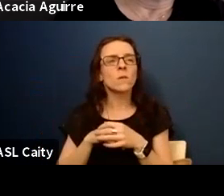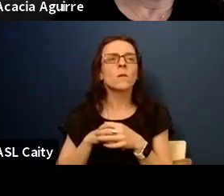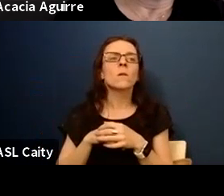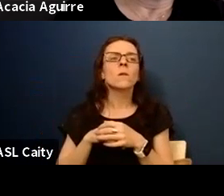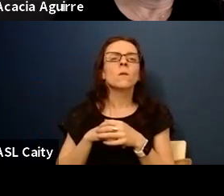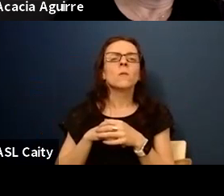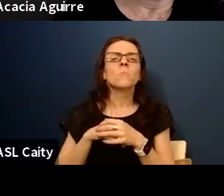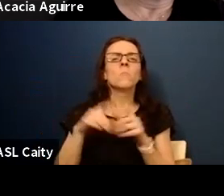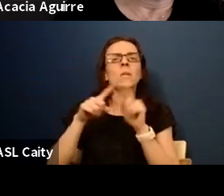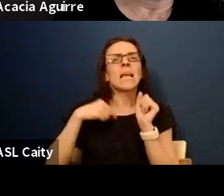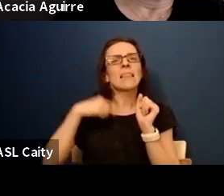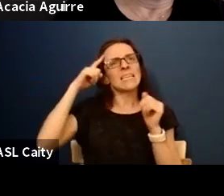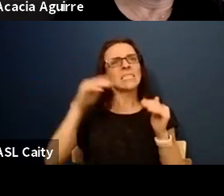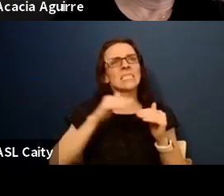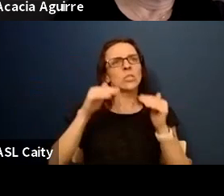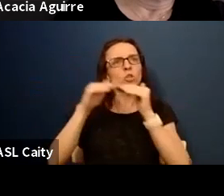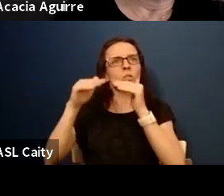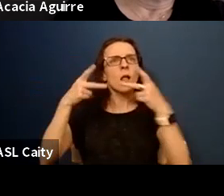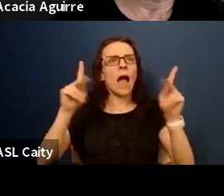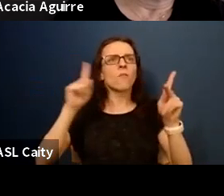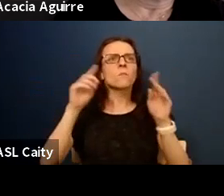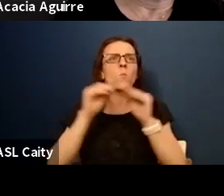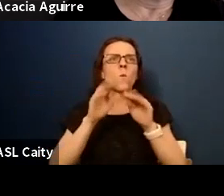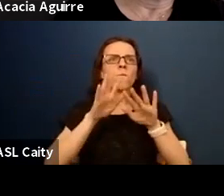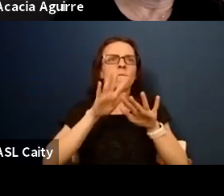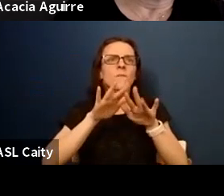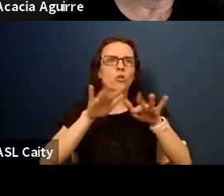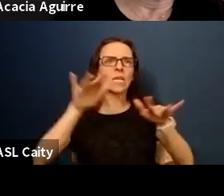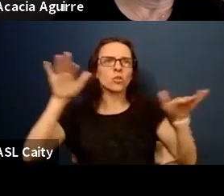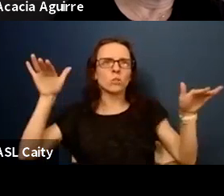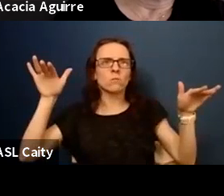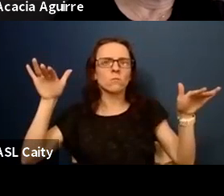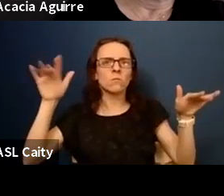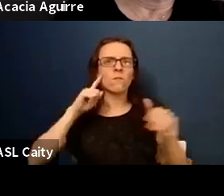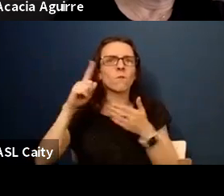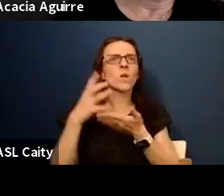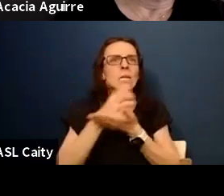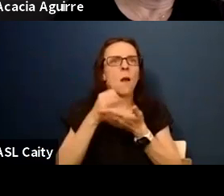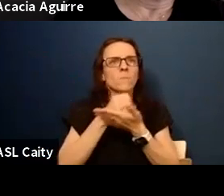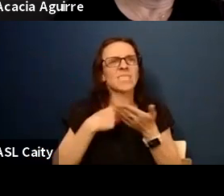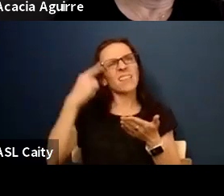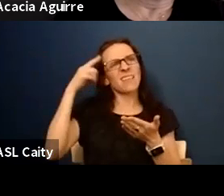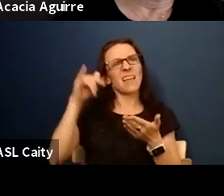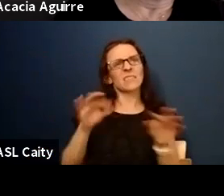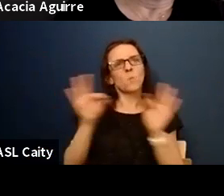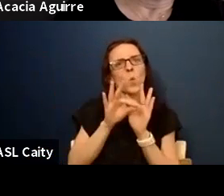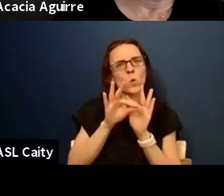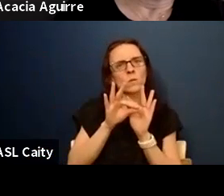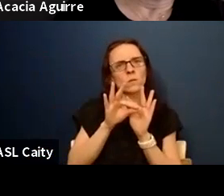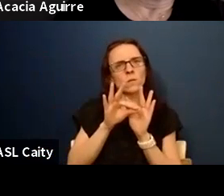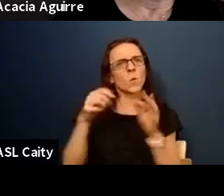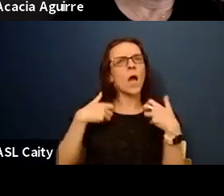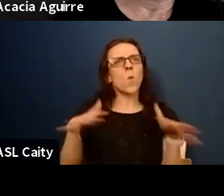allow for more variation across incomes is very important. And so I wouldn't want to lose.